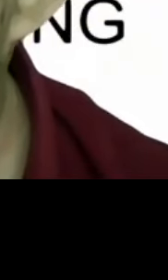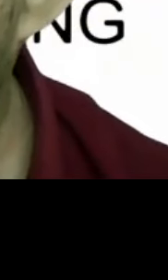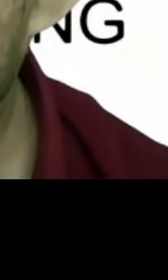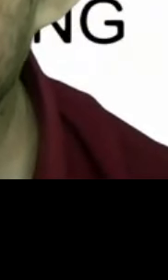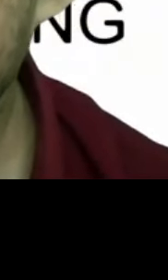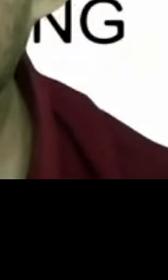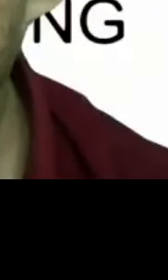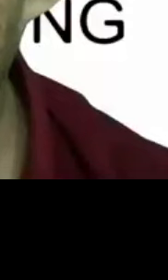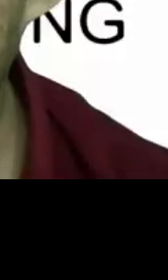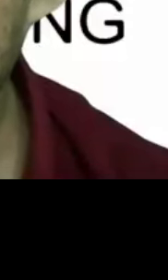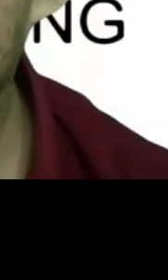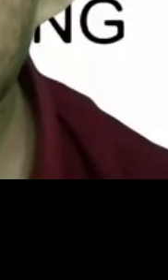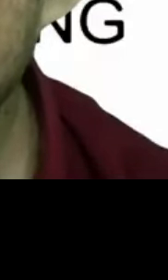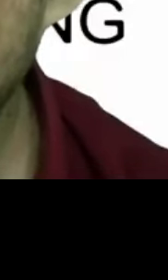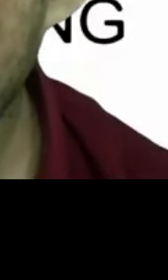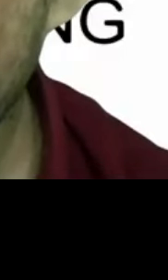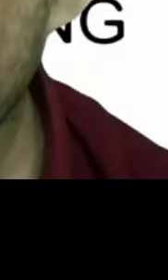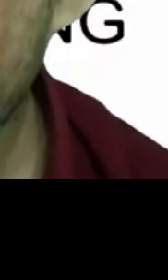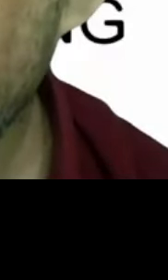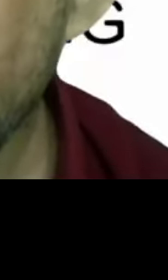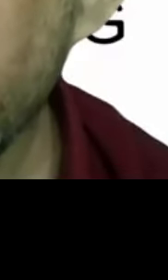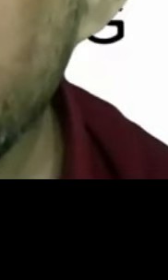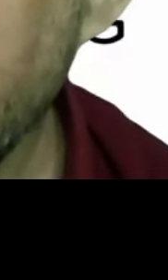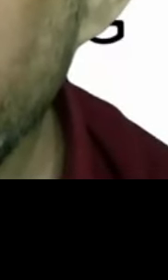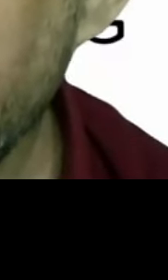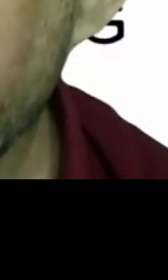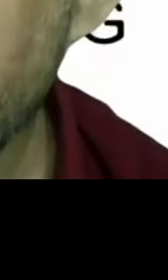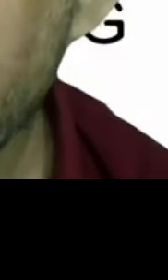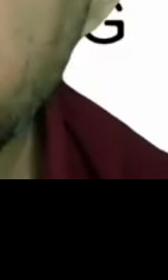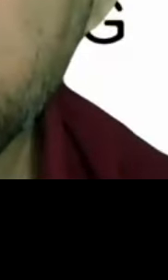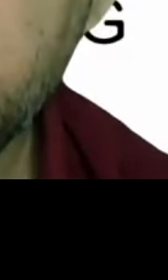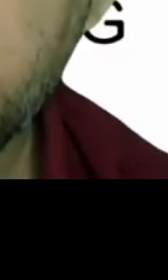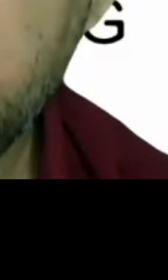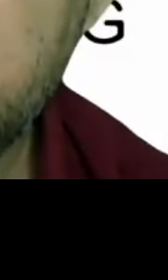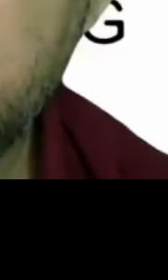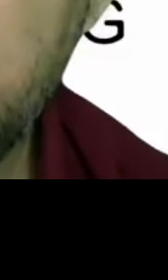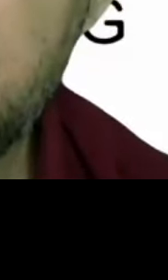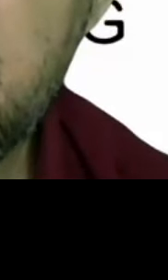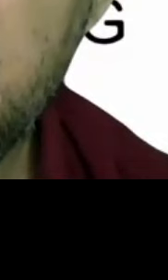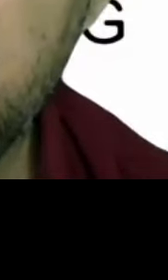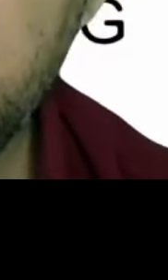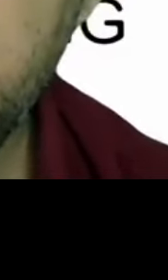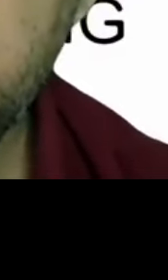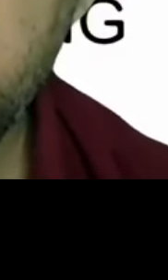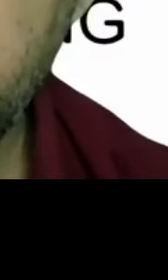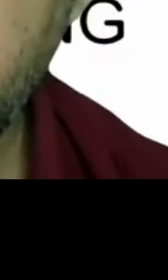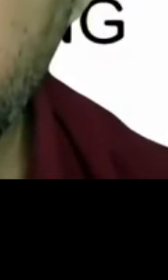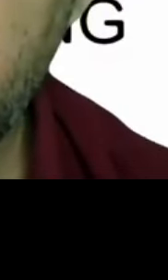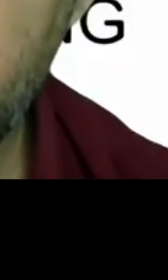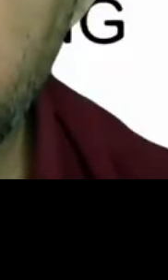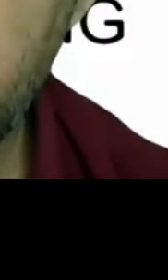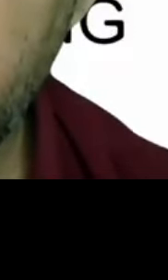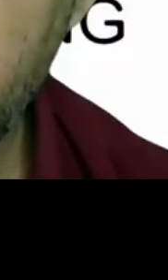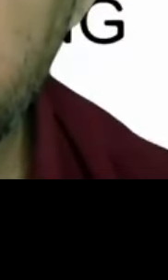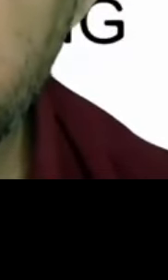I remember that Bangladesh used to have a very good stand-up for people with disabilities in the national level. They